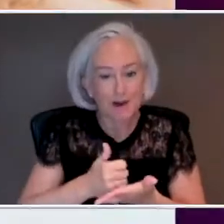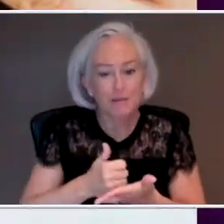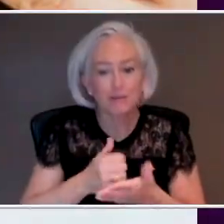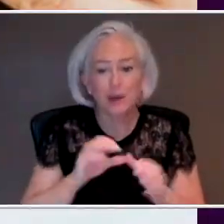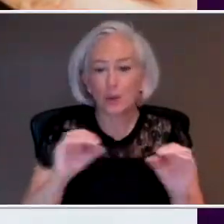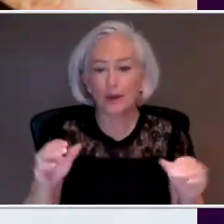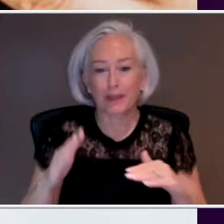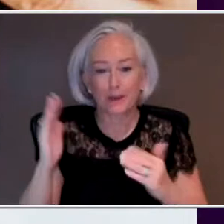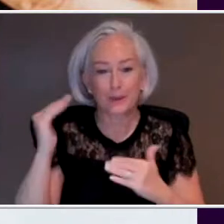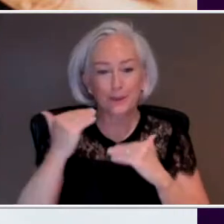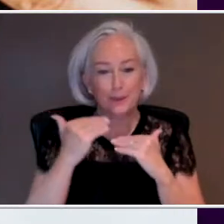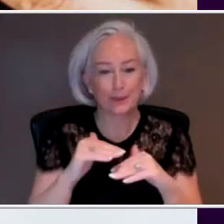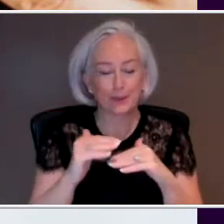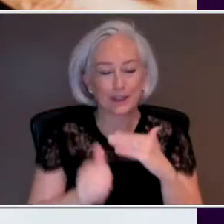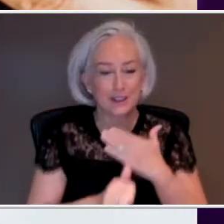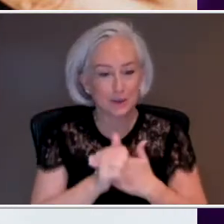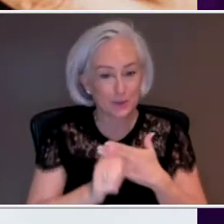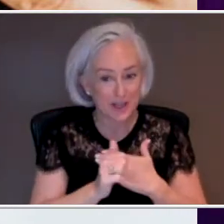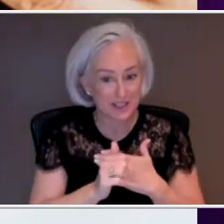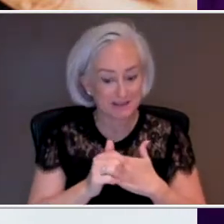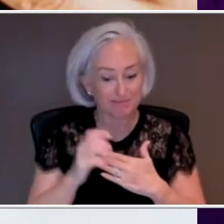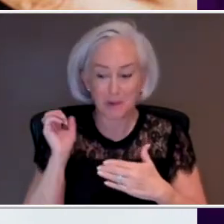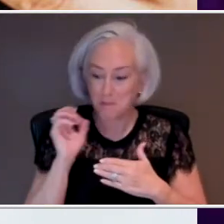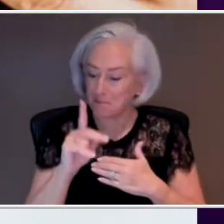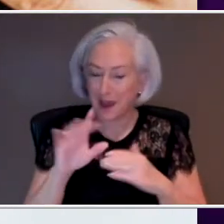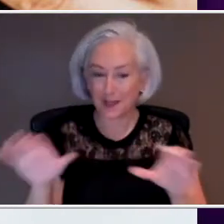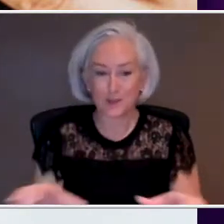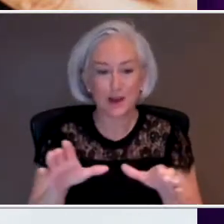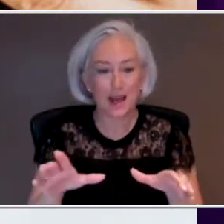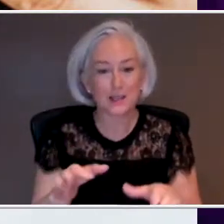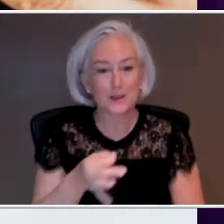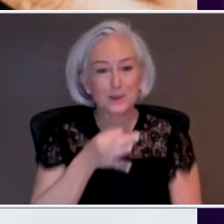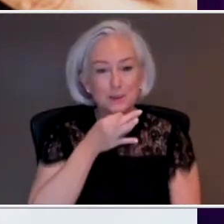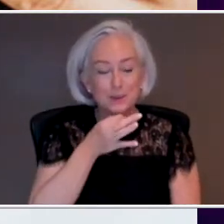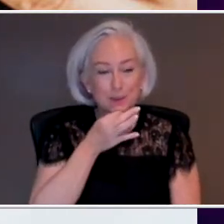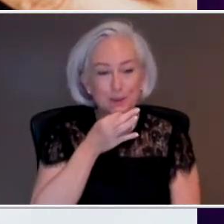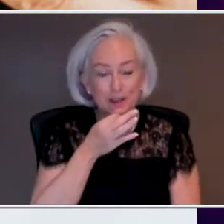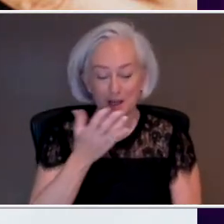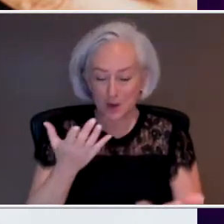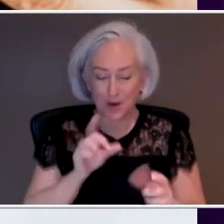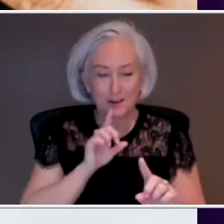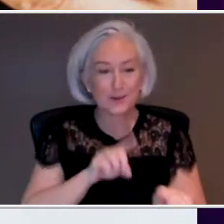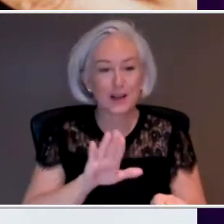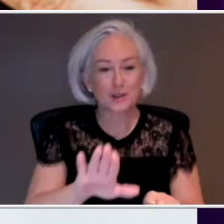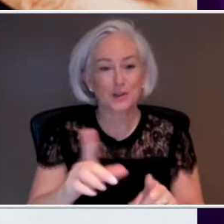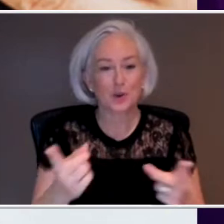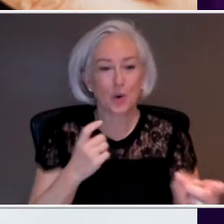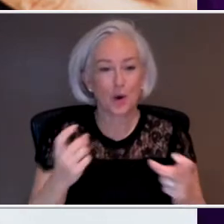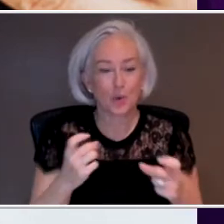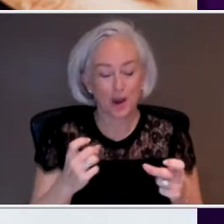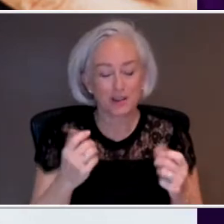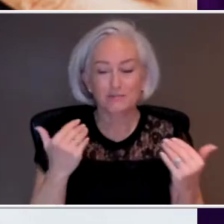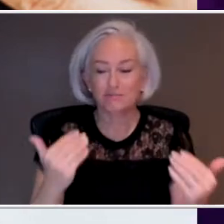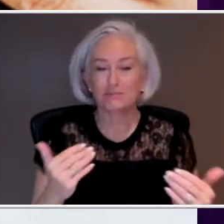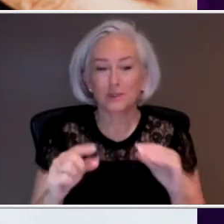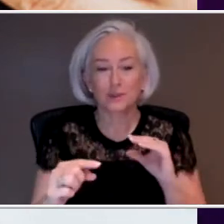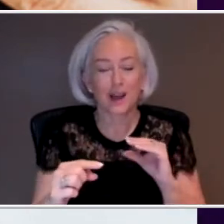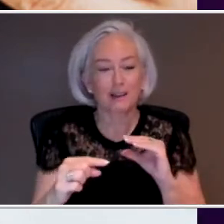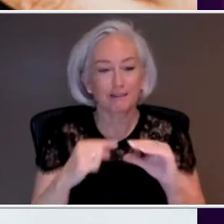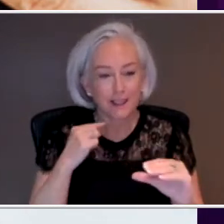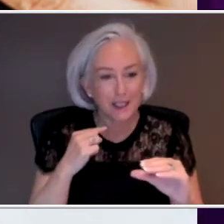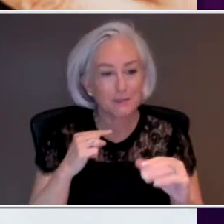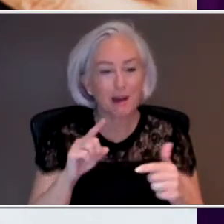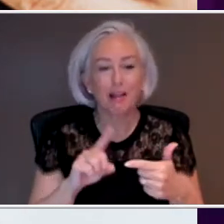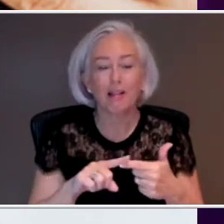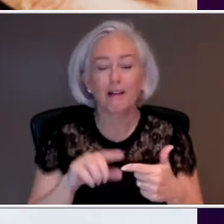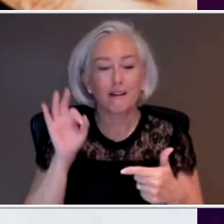time. As always, we love your questions. We want to answer every single one of them, so be sure to send them in to us on YouTube, Facebook, X, or to the All